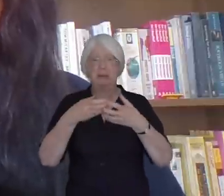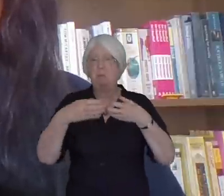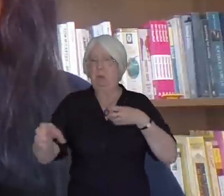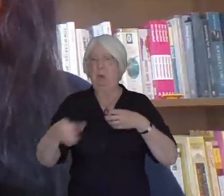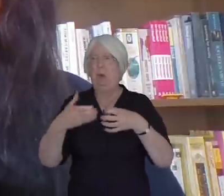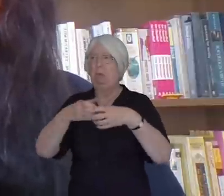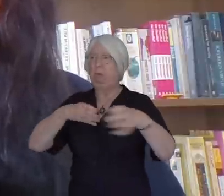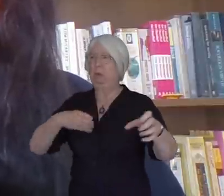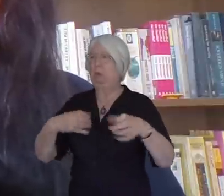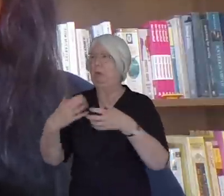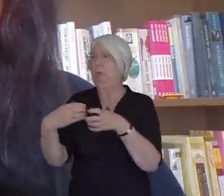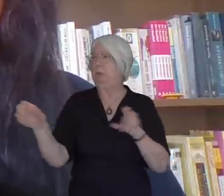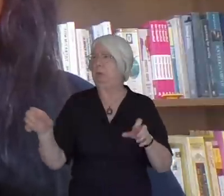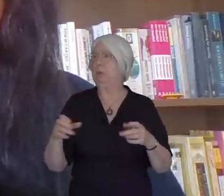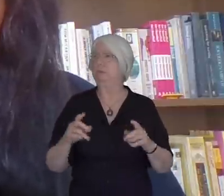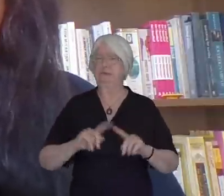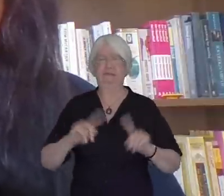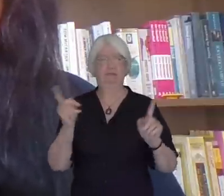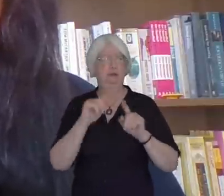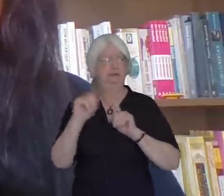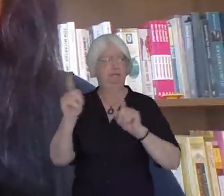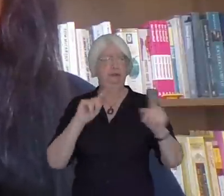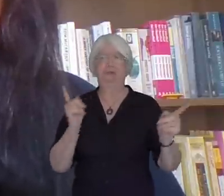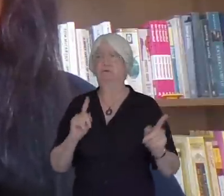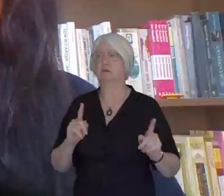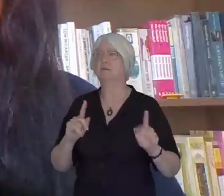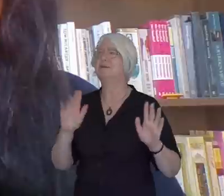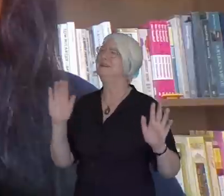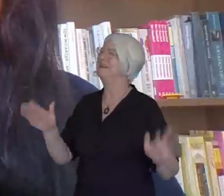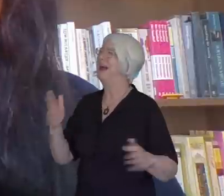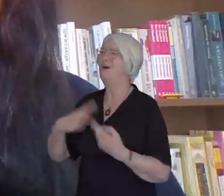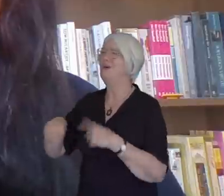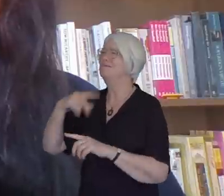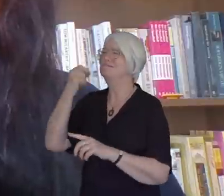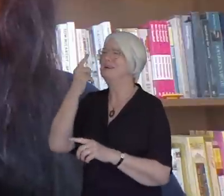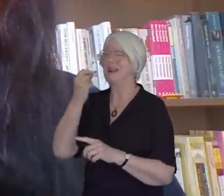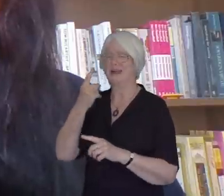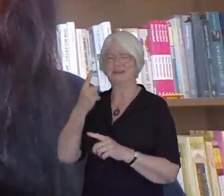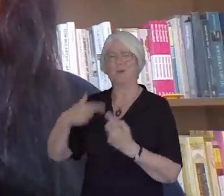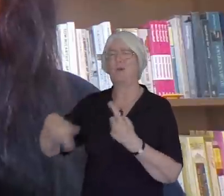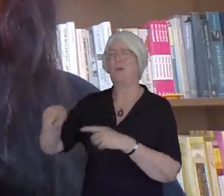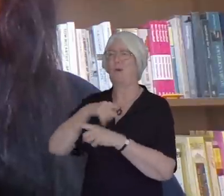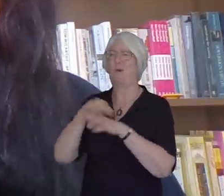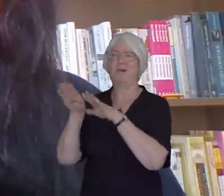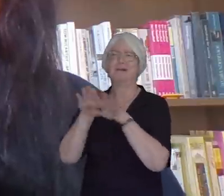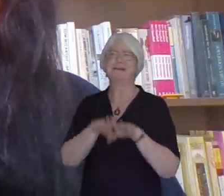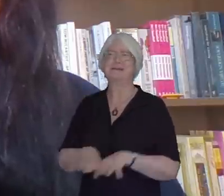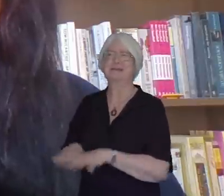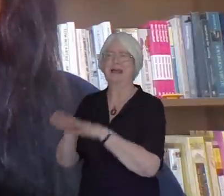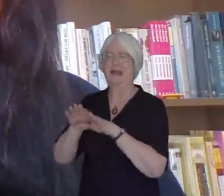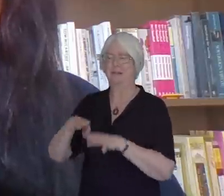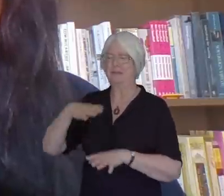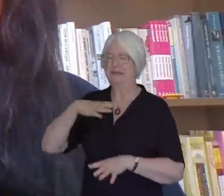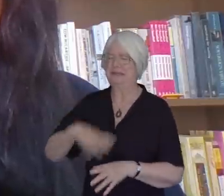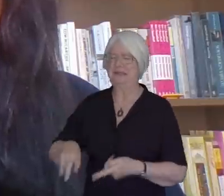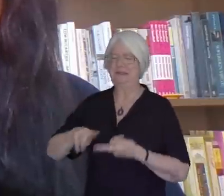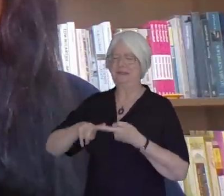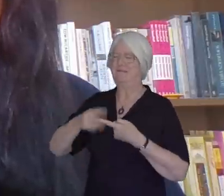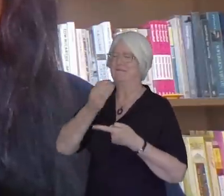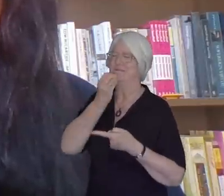that in the end, we all need the basics to survive. Food, friendship, fellowship.